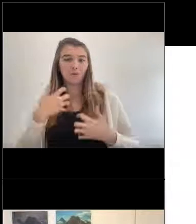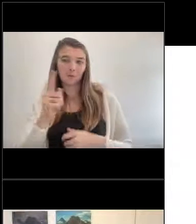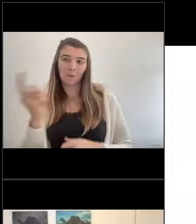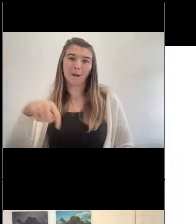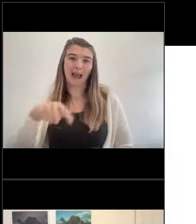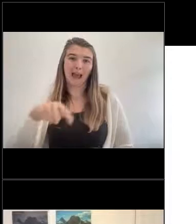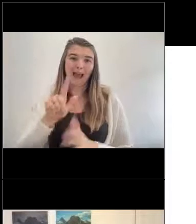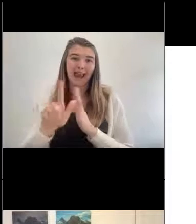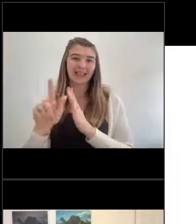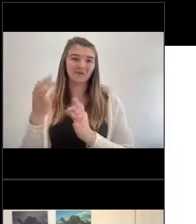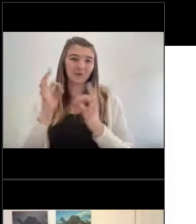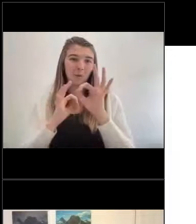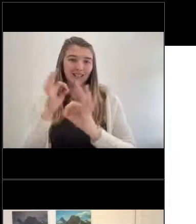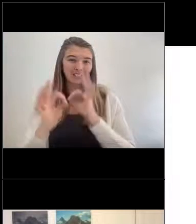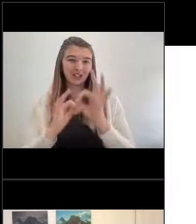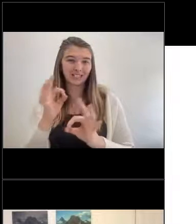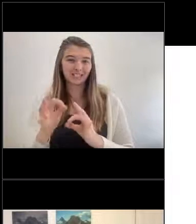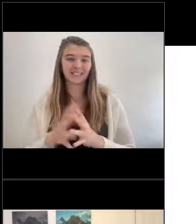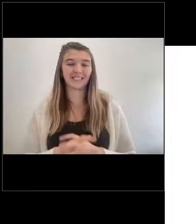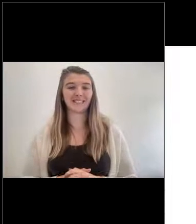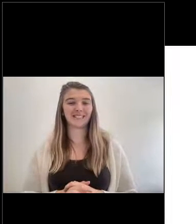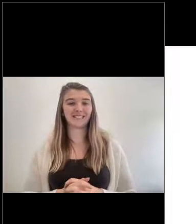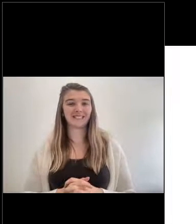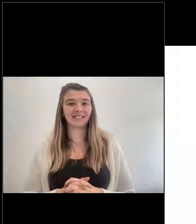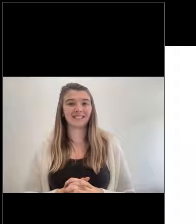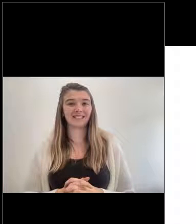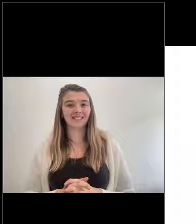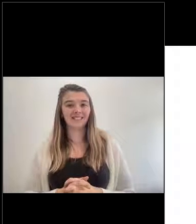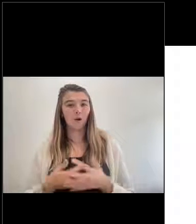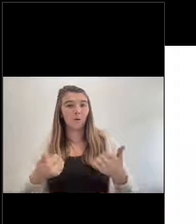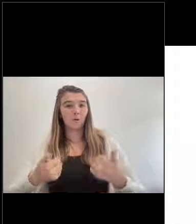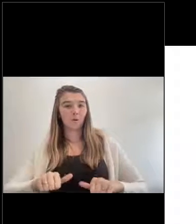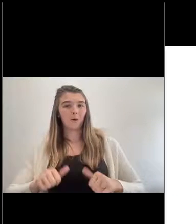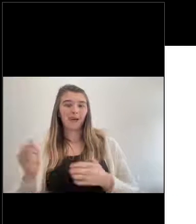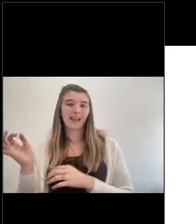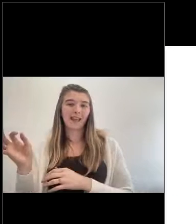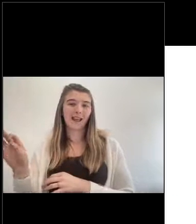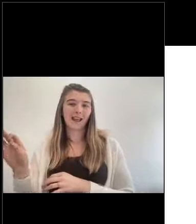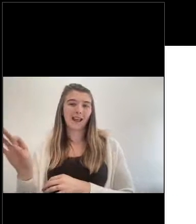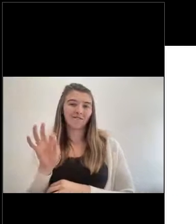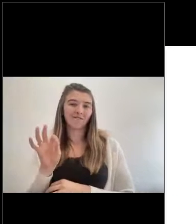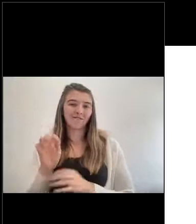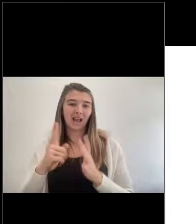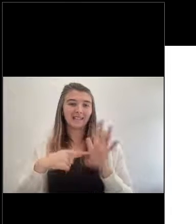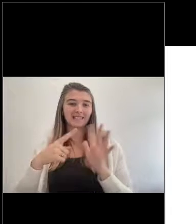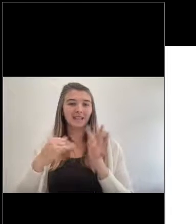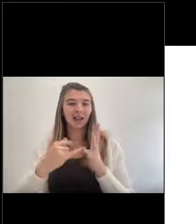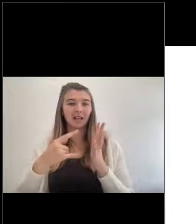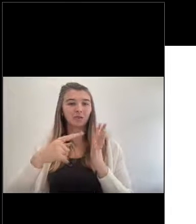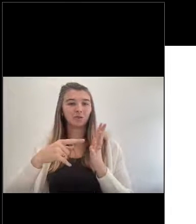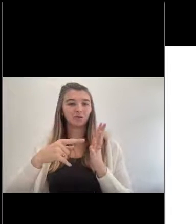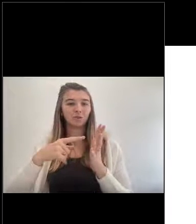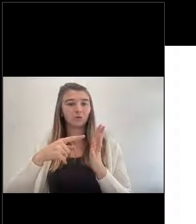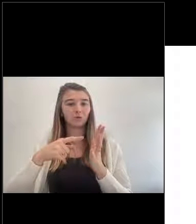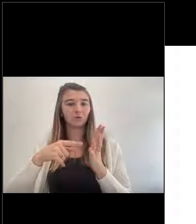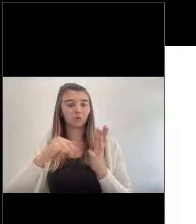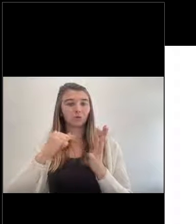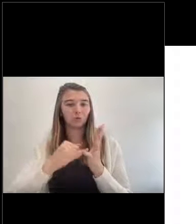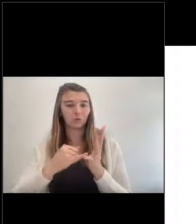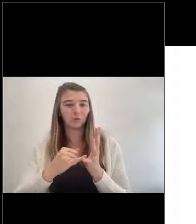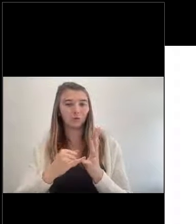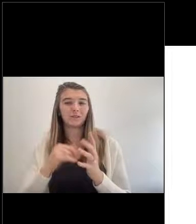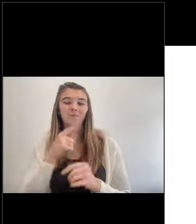you. So finally, we're delighted to introduce Dr. Jesus Ojo de Ledo, Associate Professor at the Faculty for